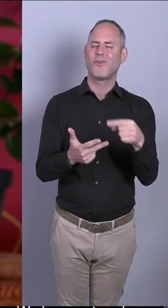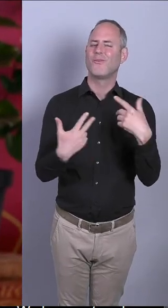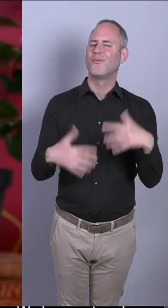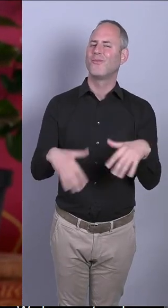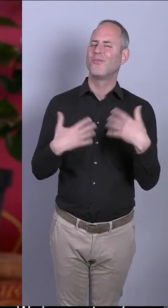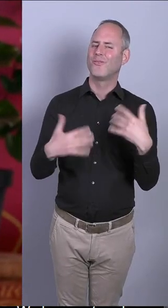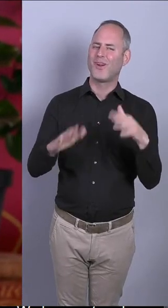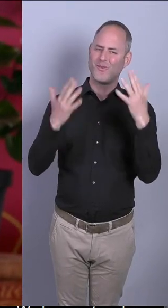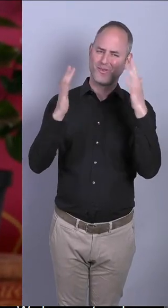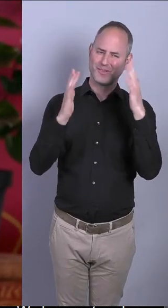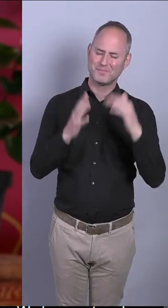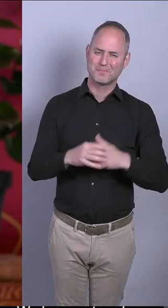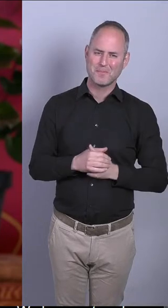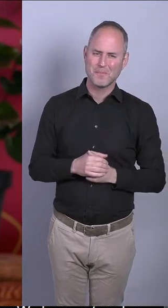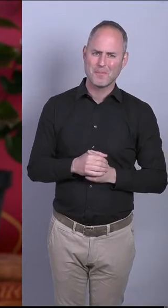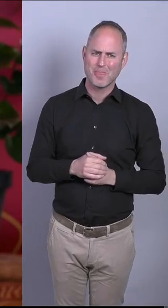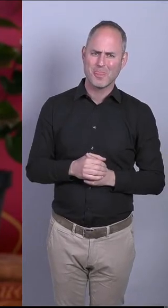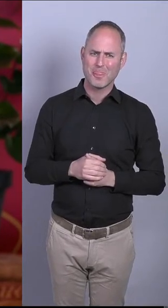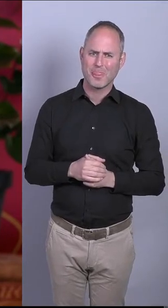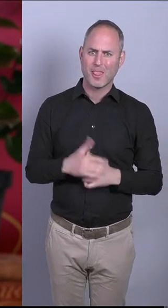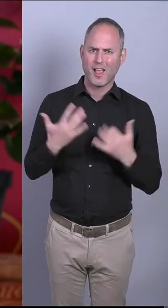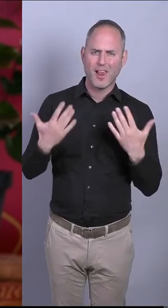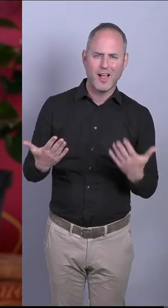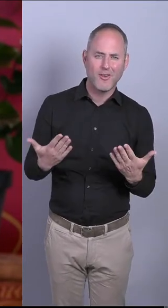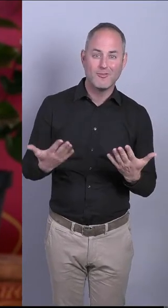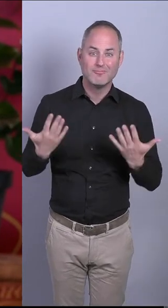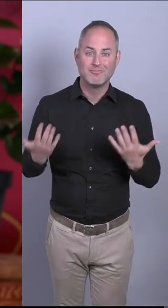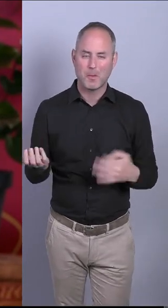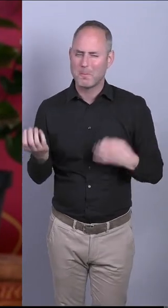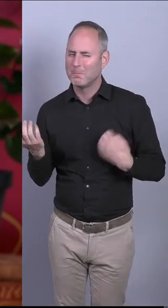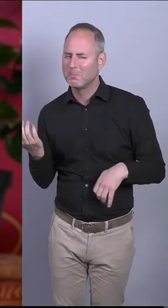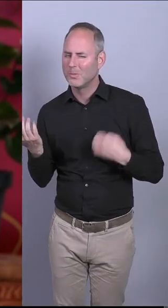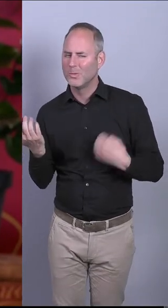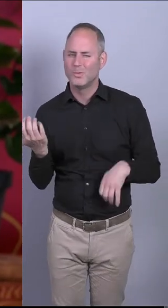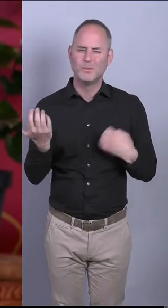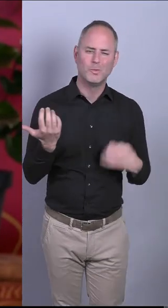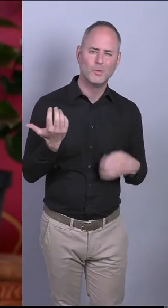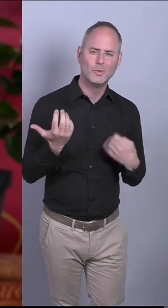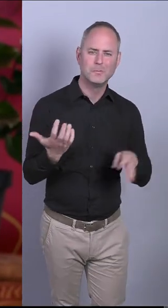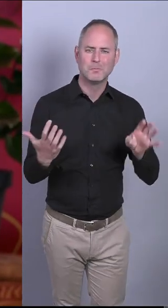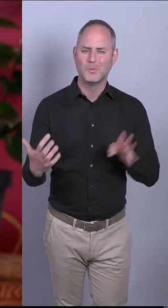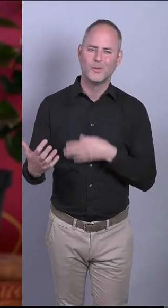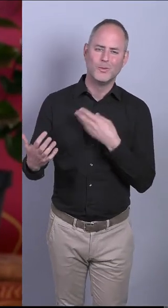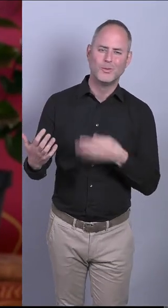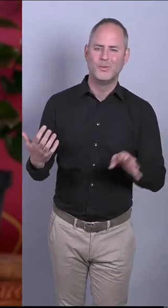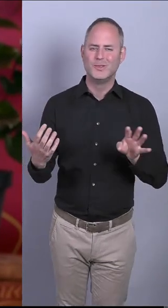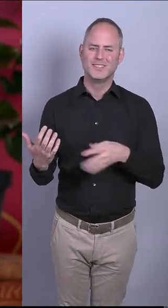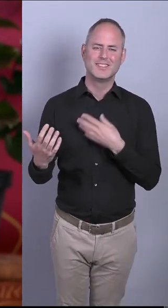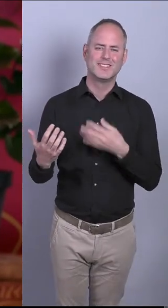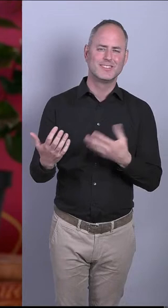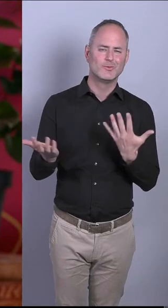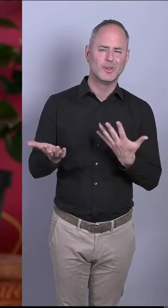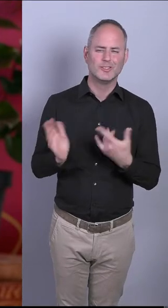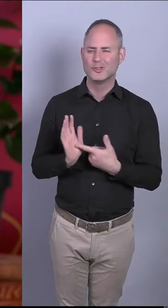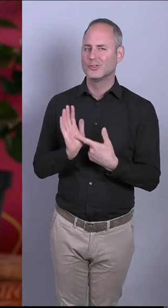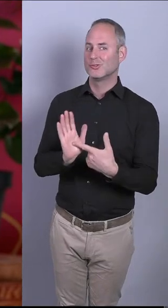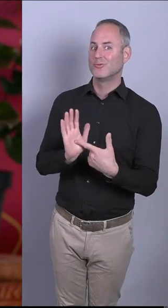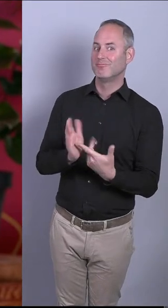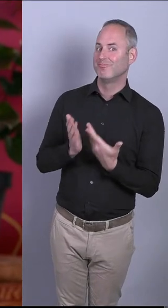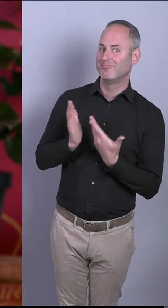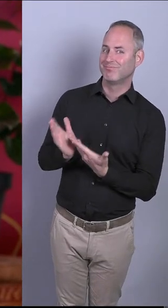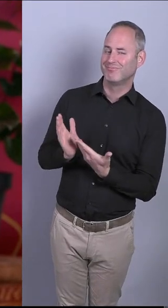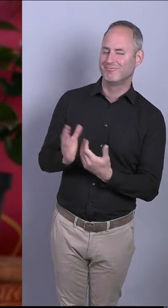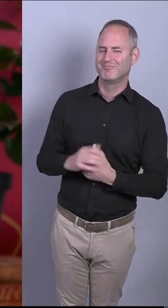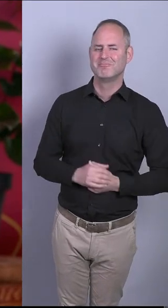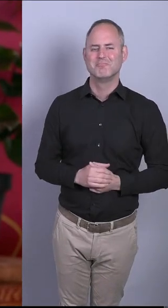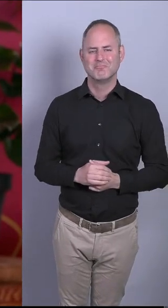All right. So we're slowly coming to an end tonight, but last but not least, we've got one more highlight for